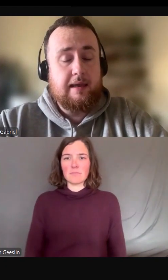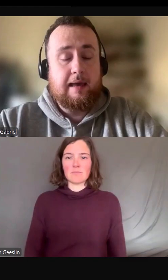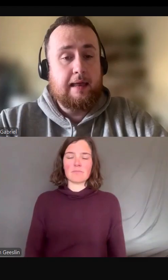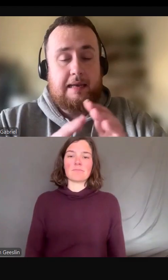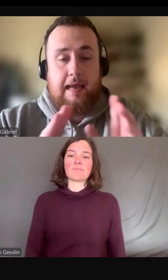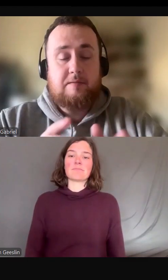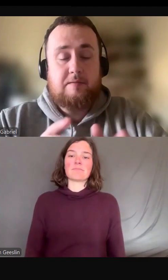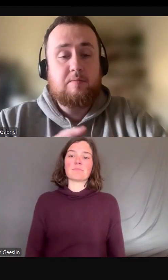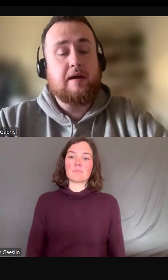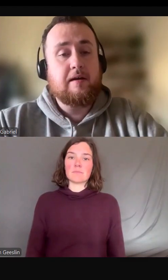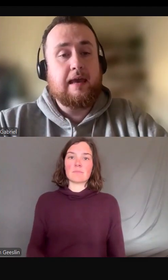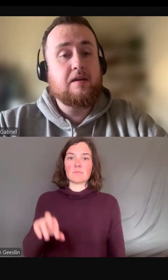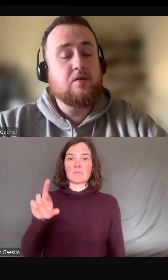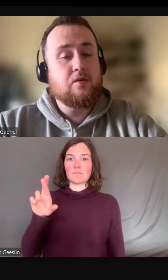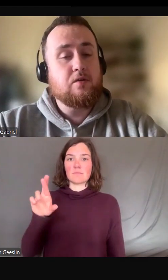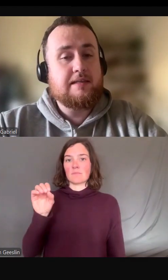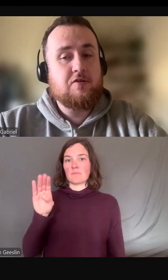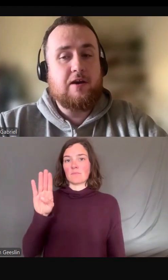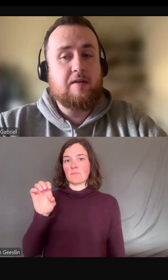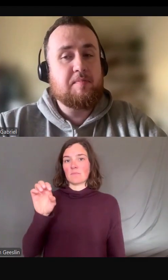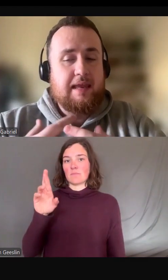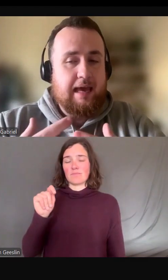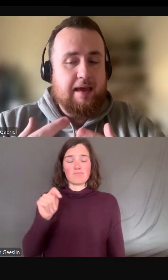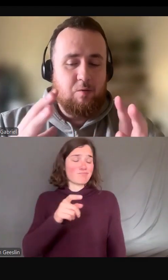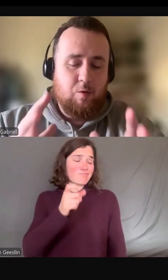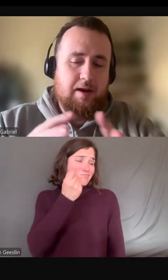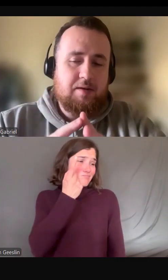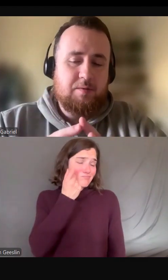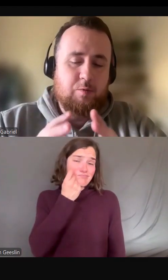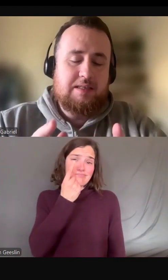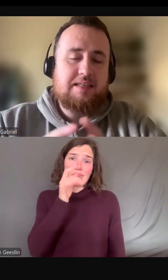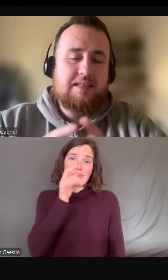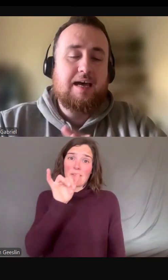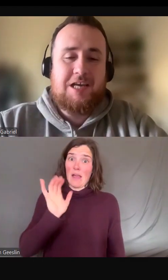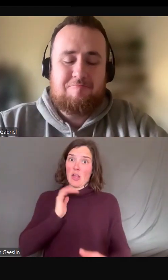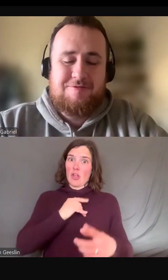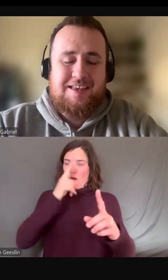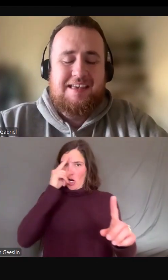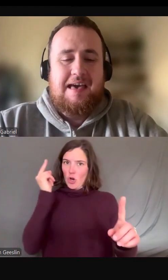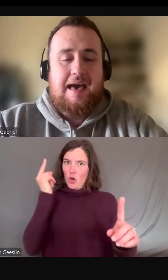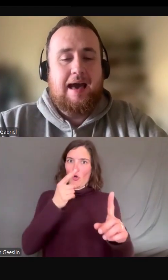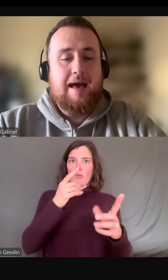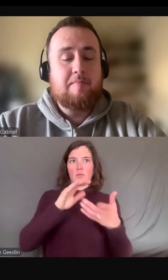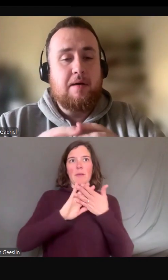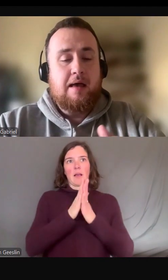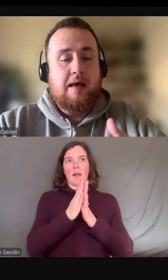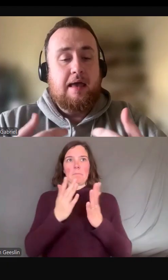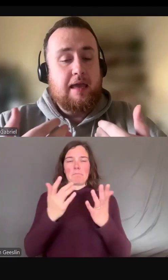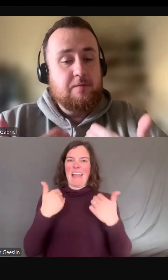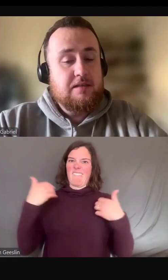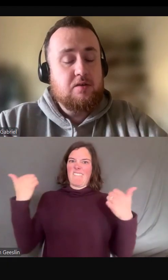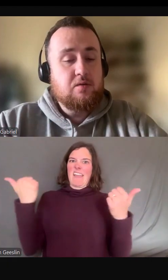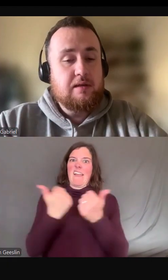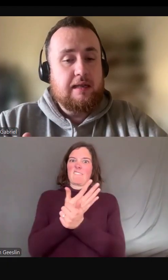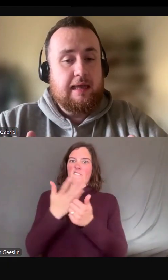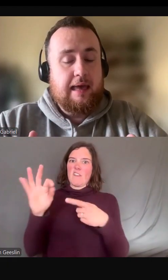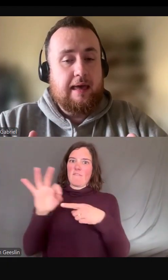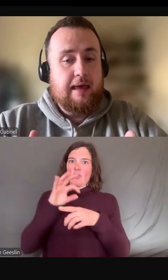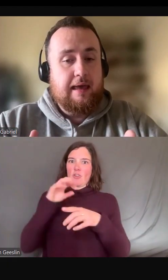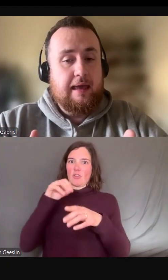Absolutely. And that's where our end goal is, to try to be that one-stop shop. Mm-hmm. If the